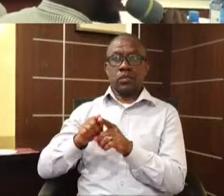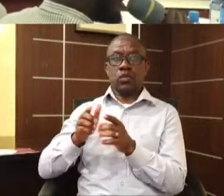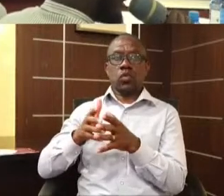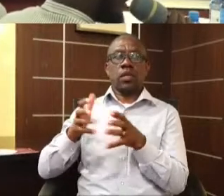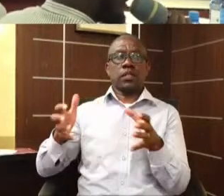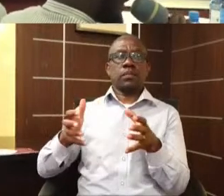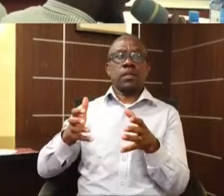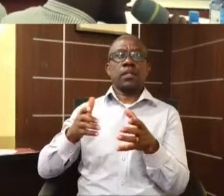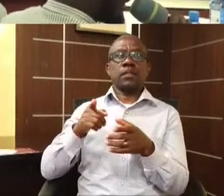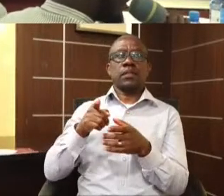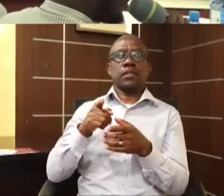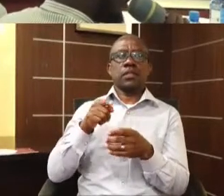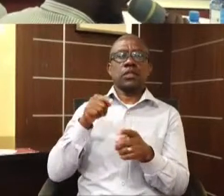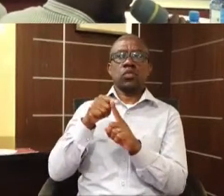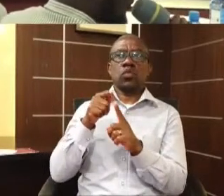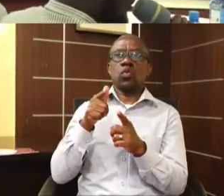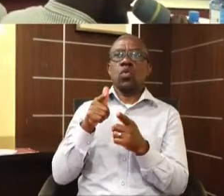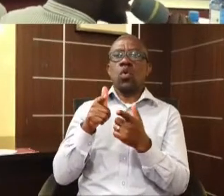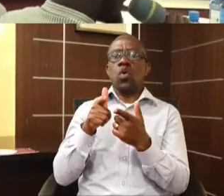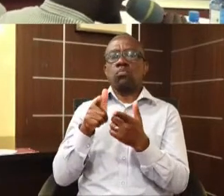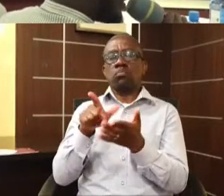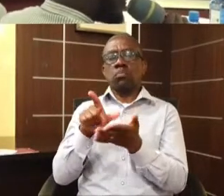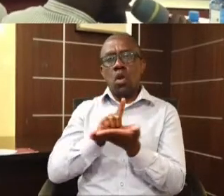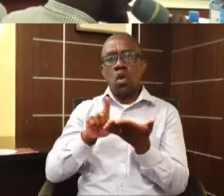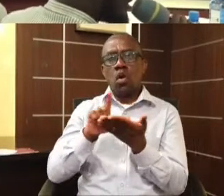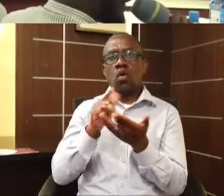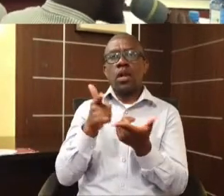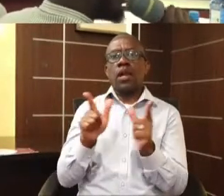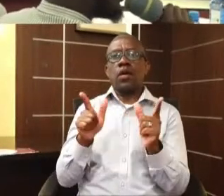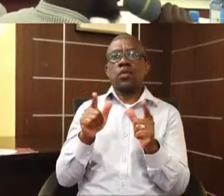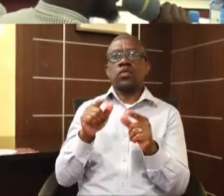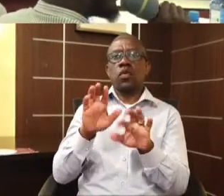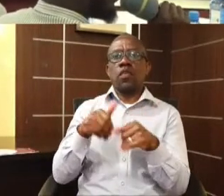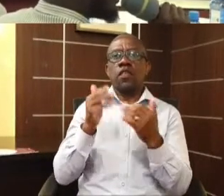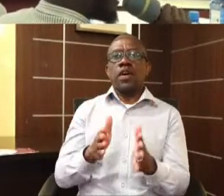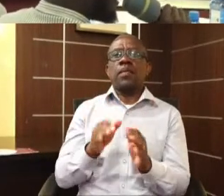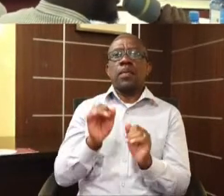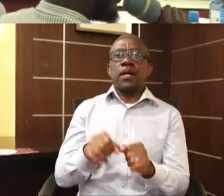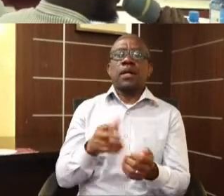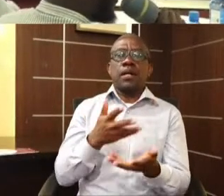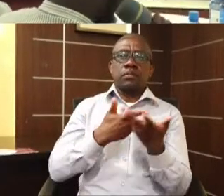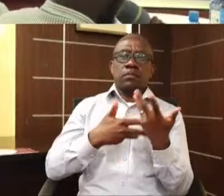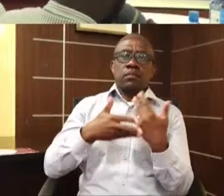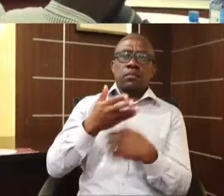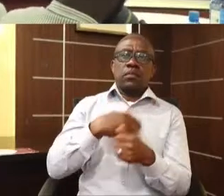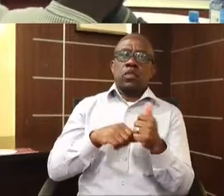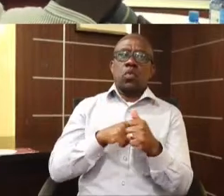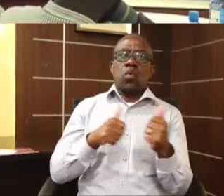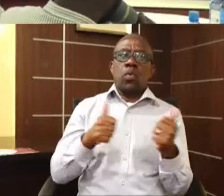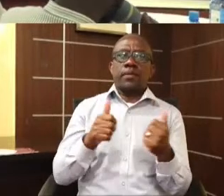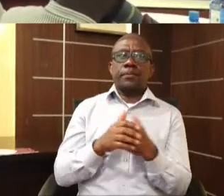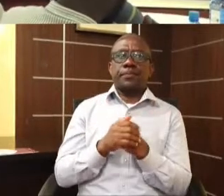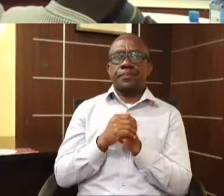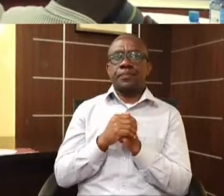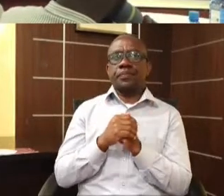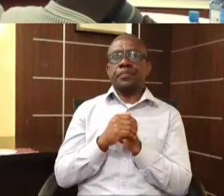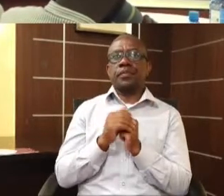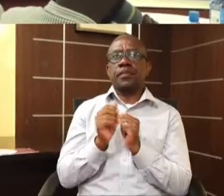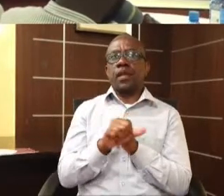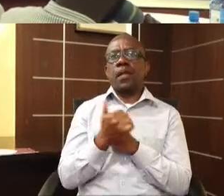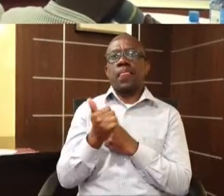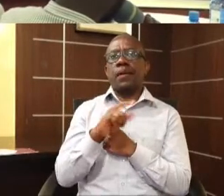local dialects like Kikuyu, Luo, so that, again, the farmers are able to interact with it perfectly. Then another question